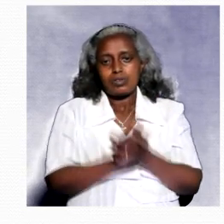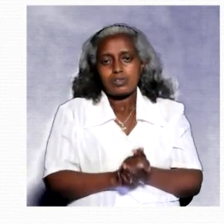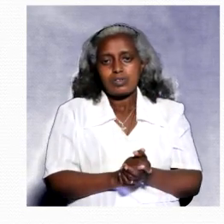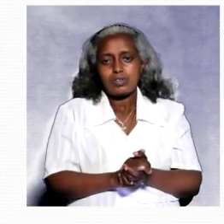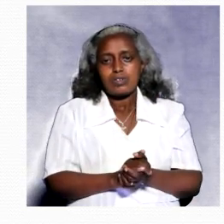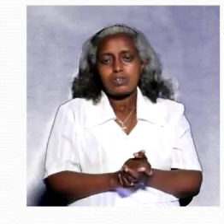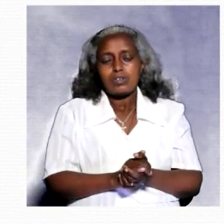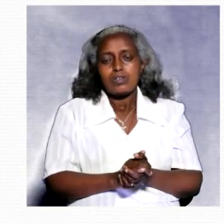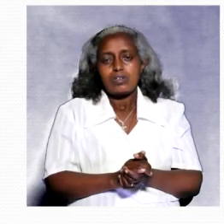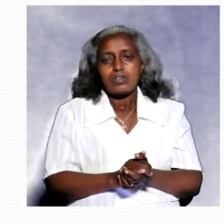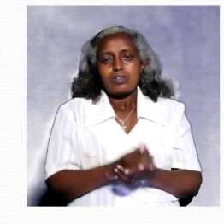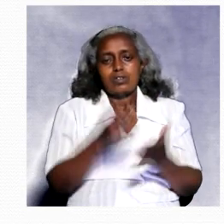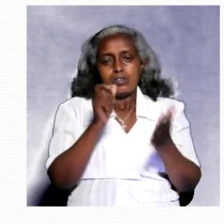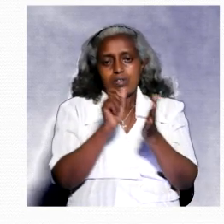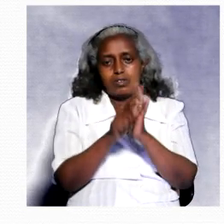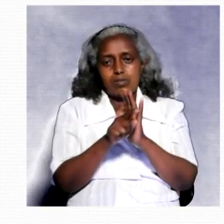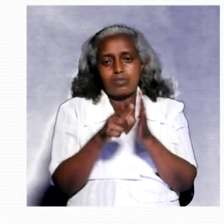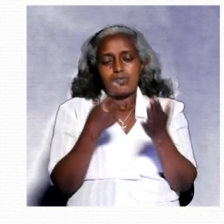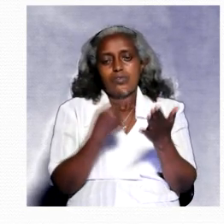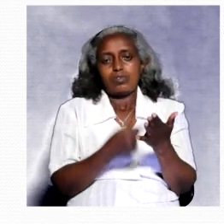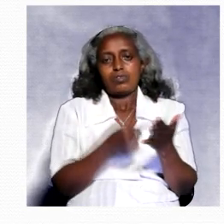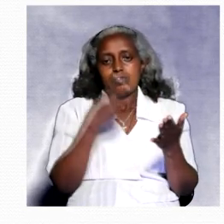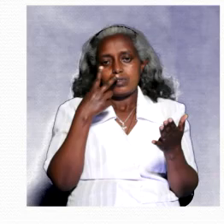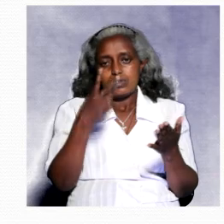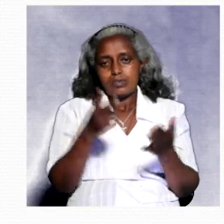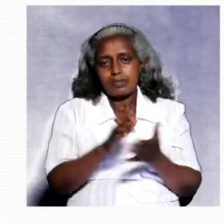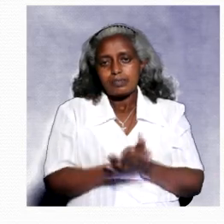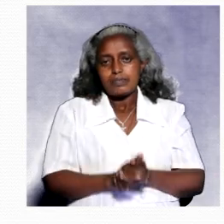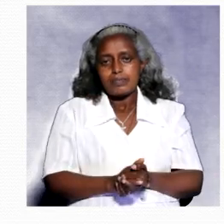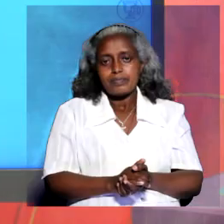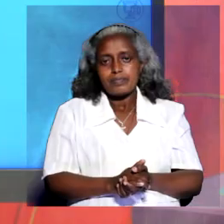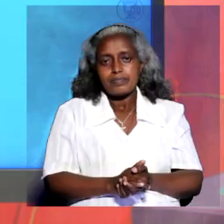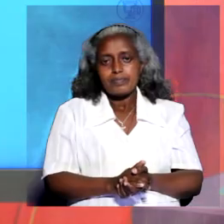Now let's see example for this.